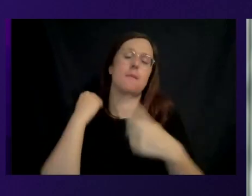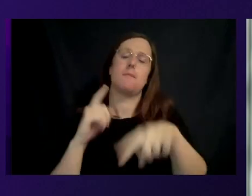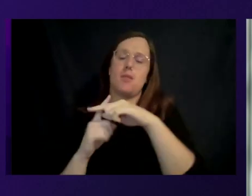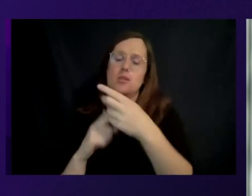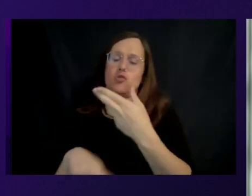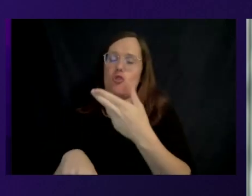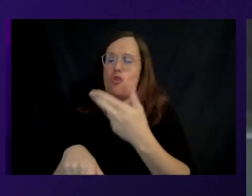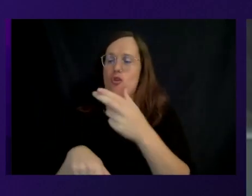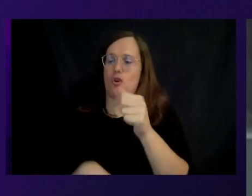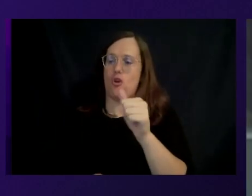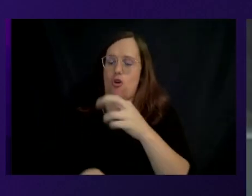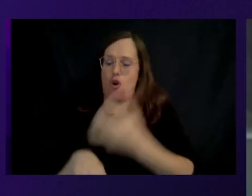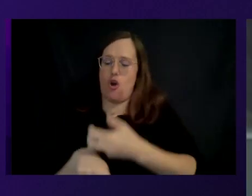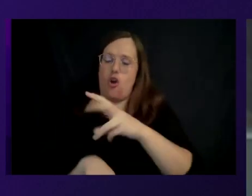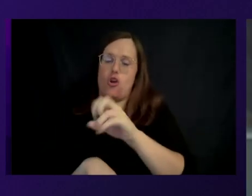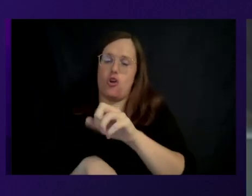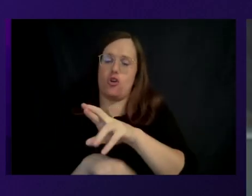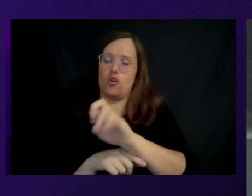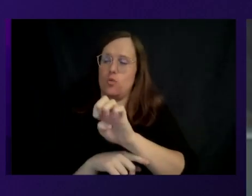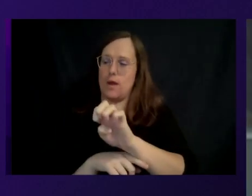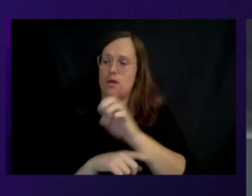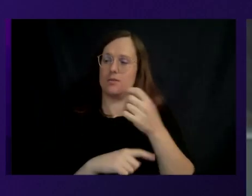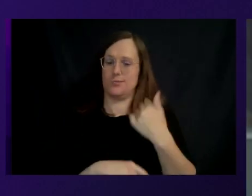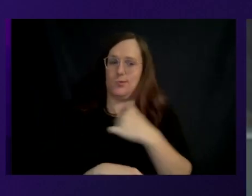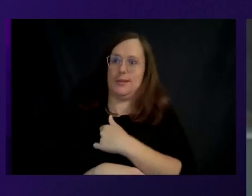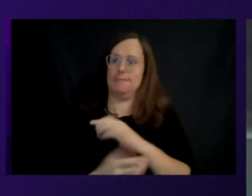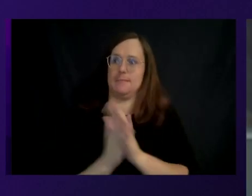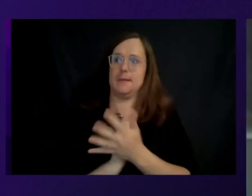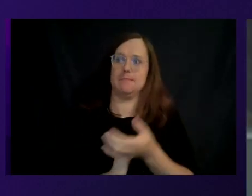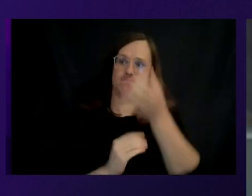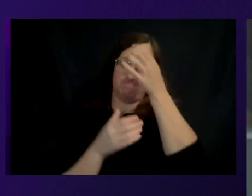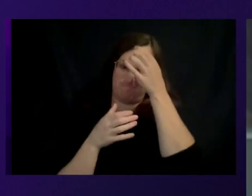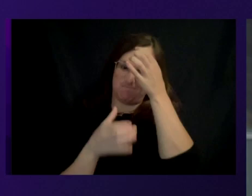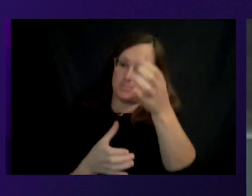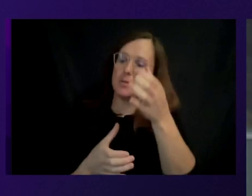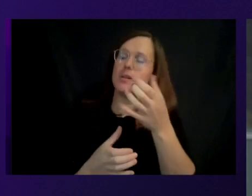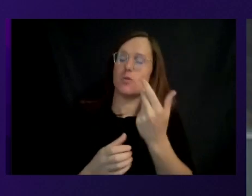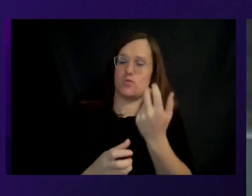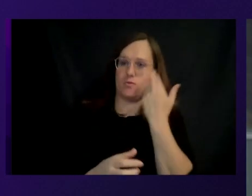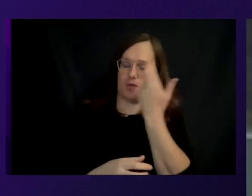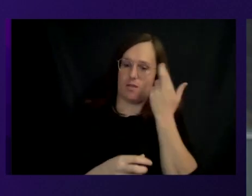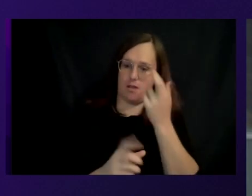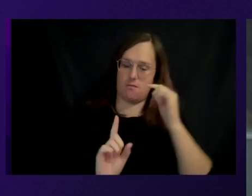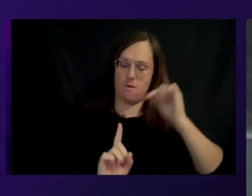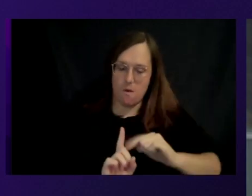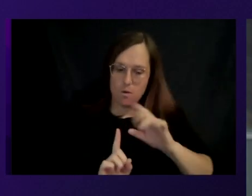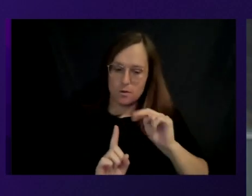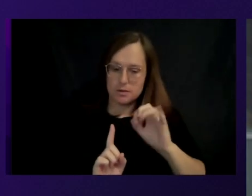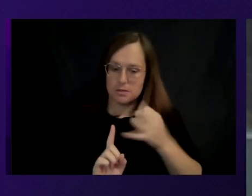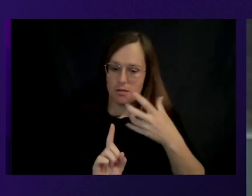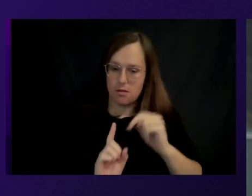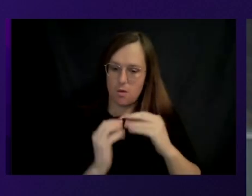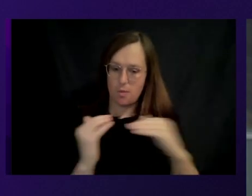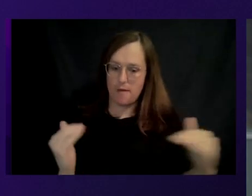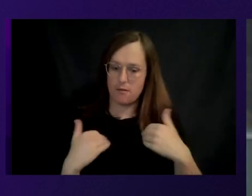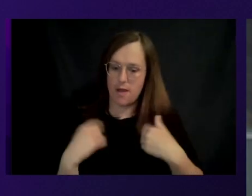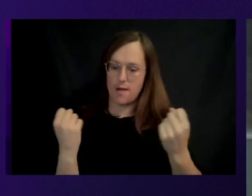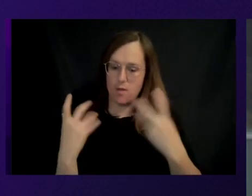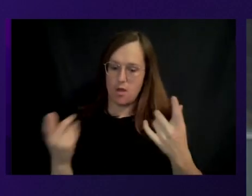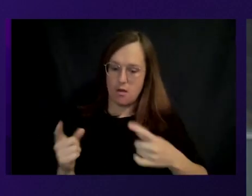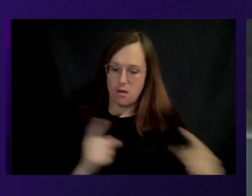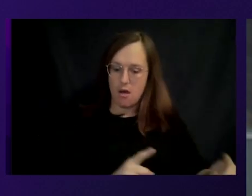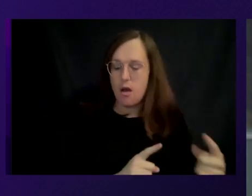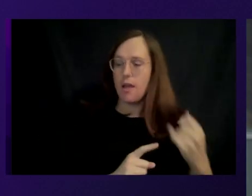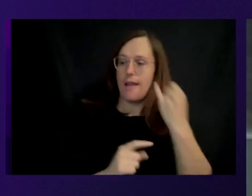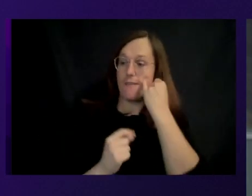of developing for ARM. We saw that so much of the innovation was happening at the silicon level that we knew we'd eventually have to build our own chip if we